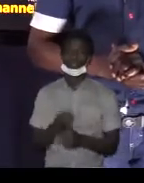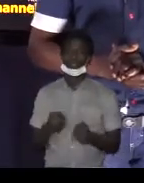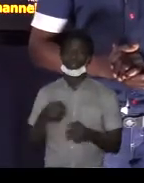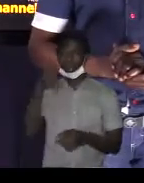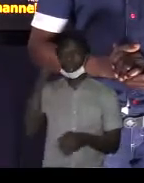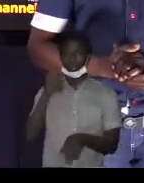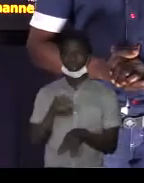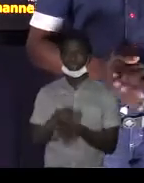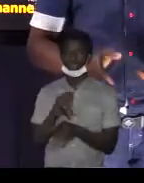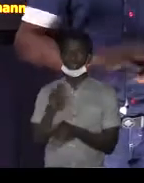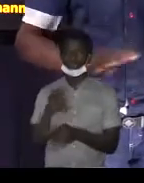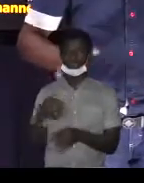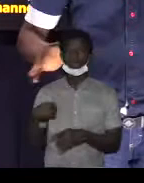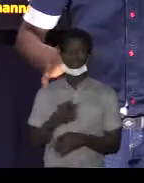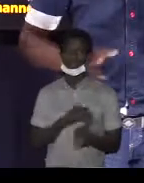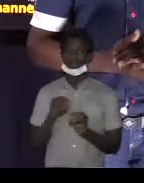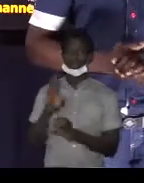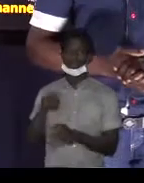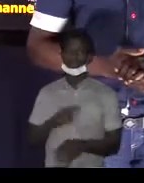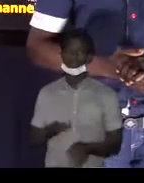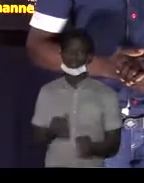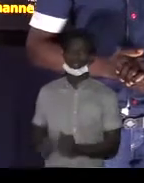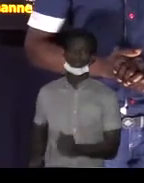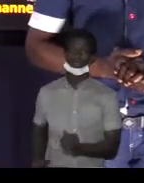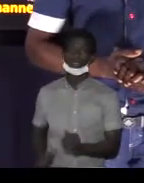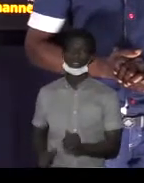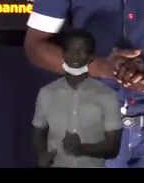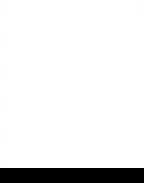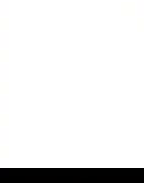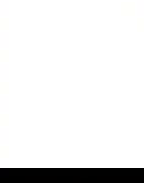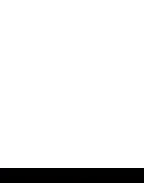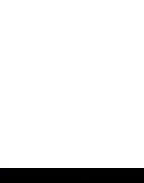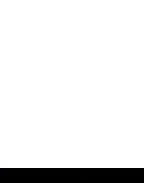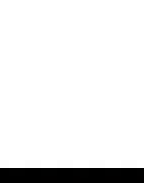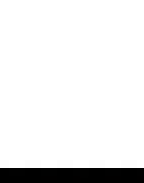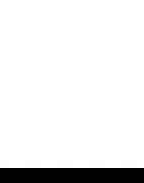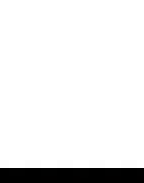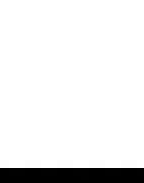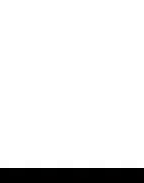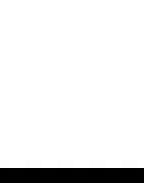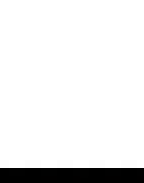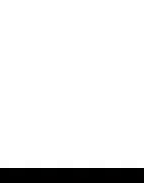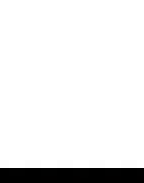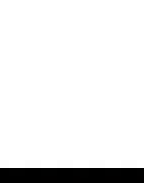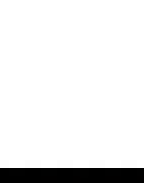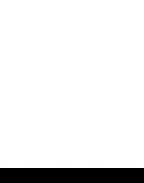safe, because at last, Lasubeb, we leave no child behind.